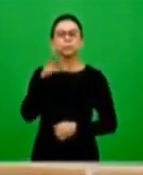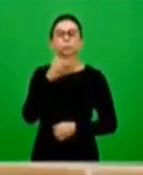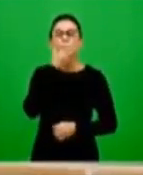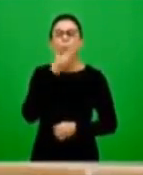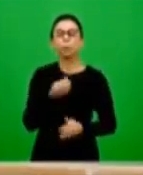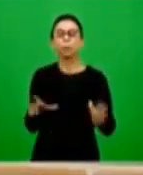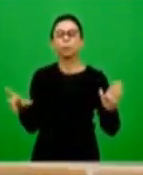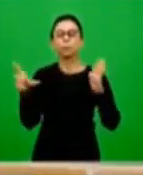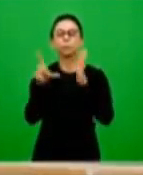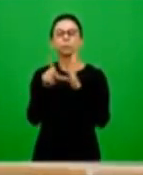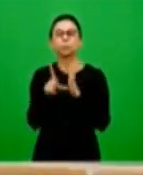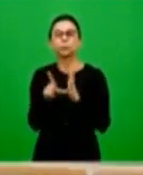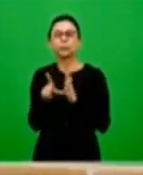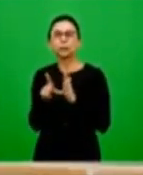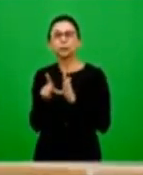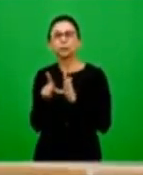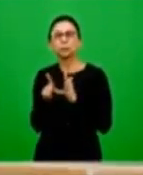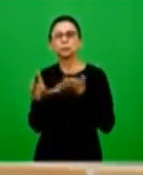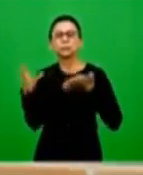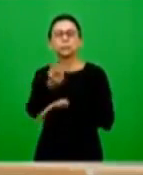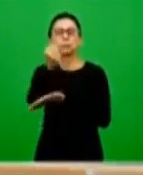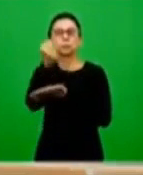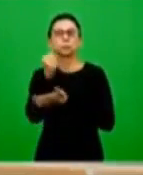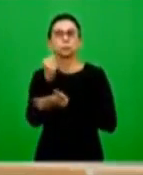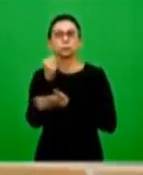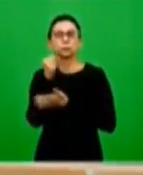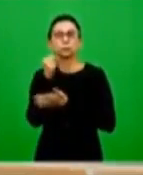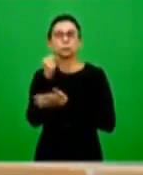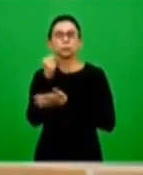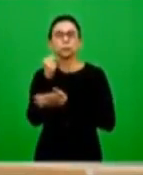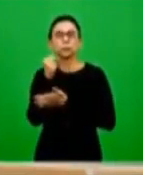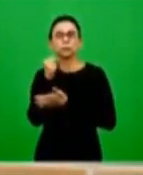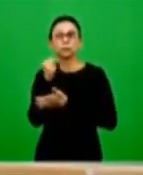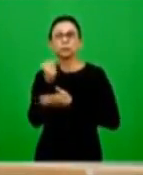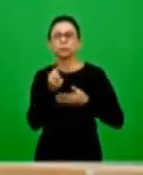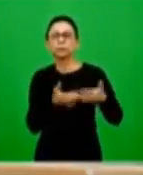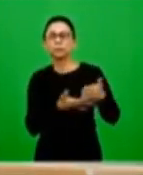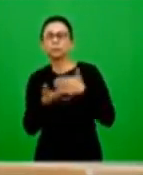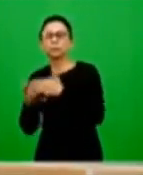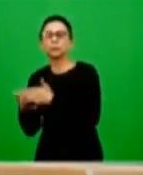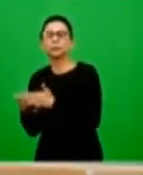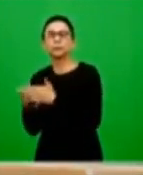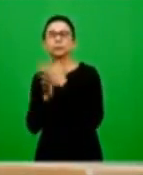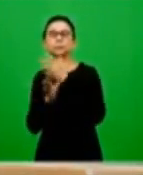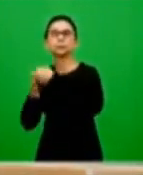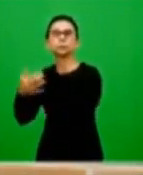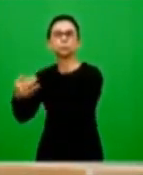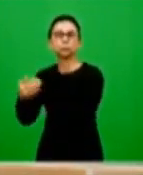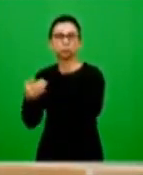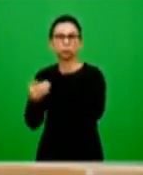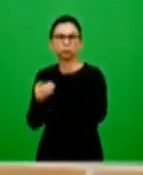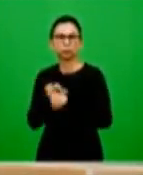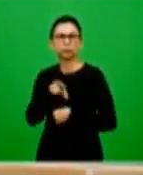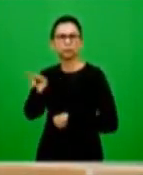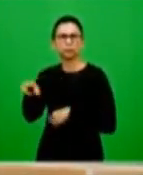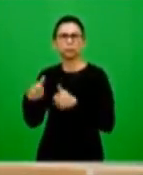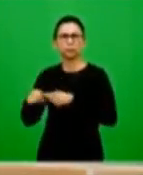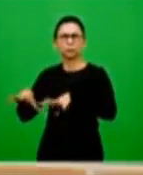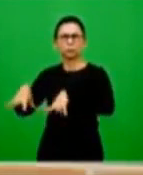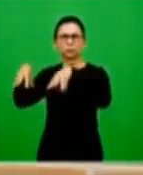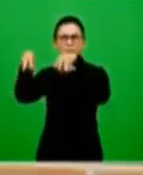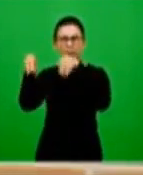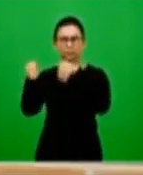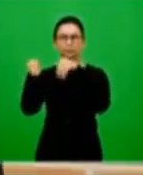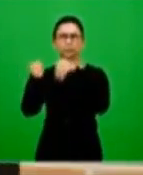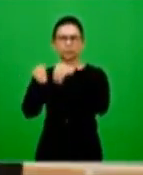the Wise from Saxon, that he would rapture Martin Luther and he would bring him to a castle where he would spend